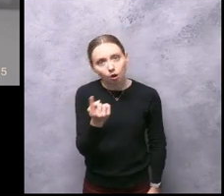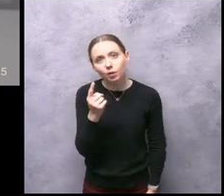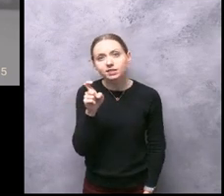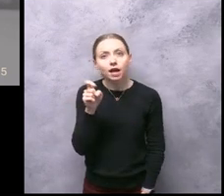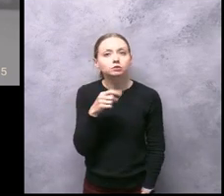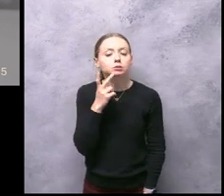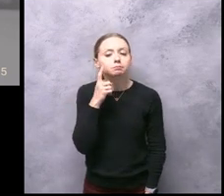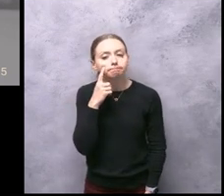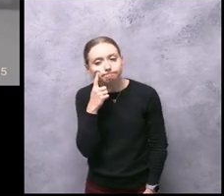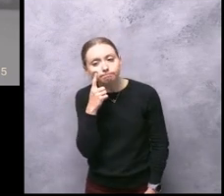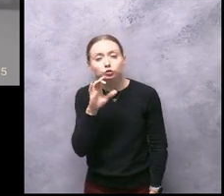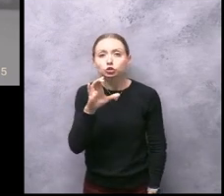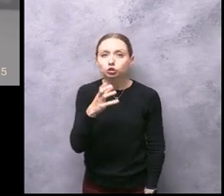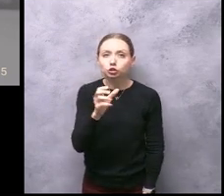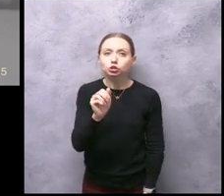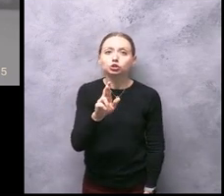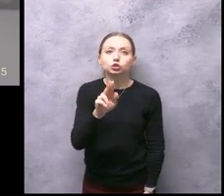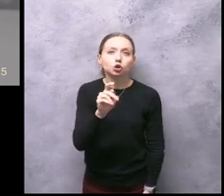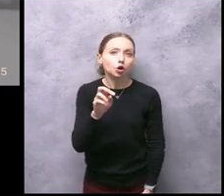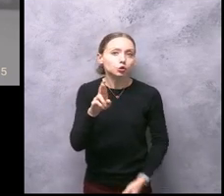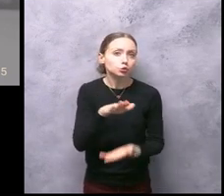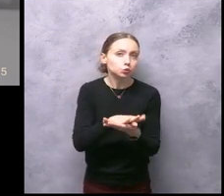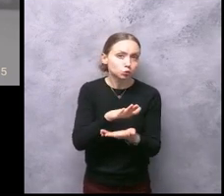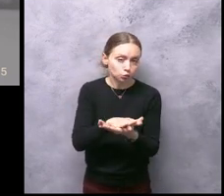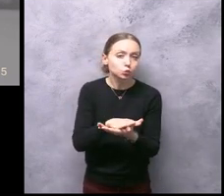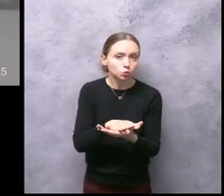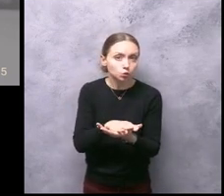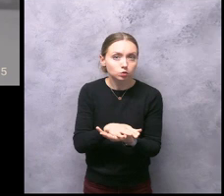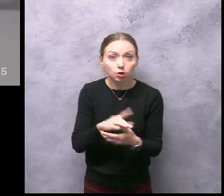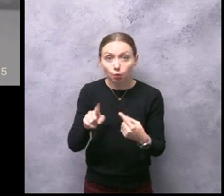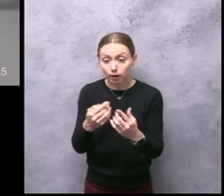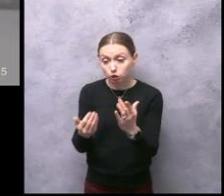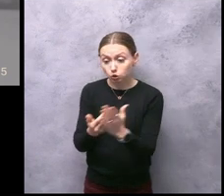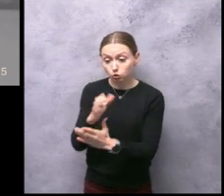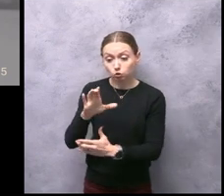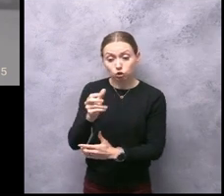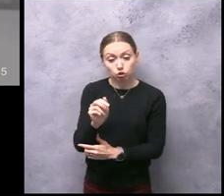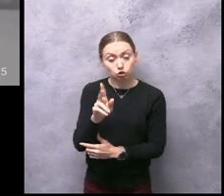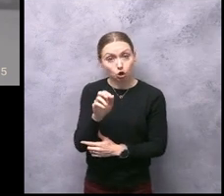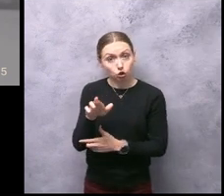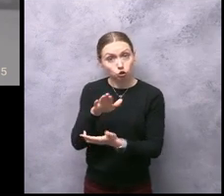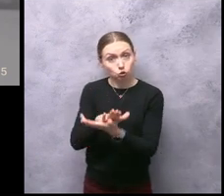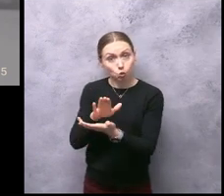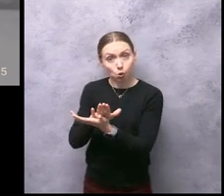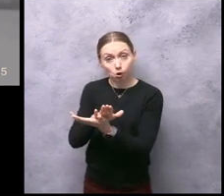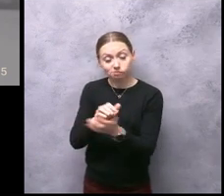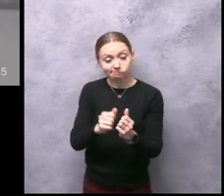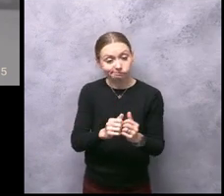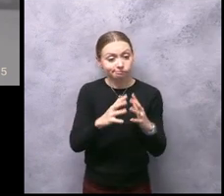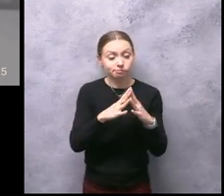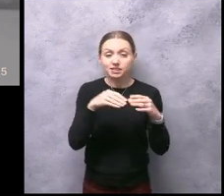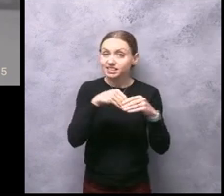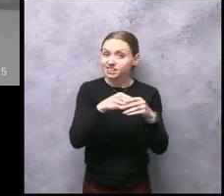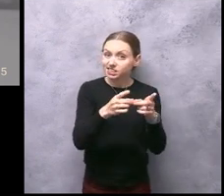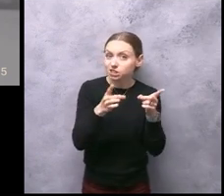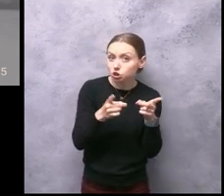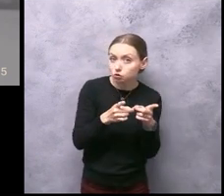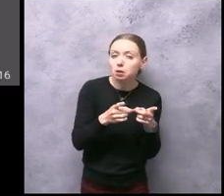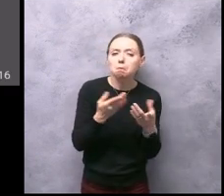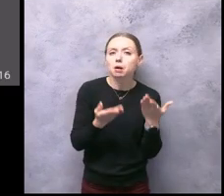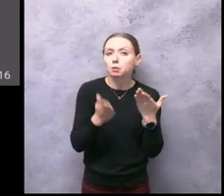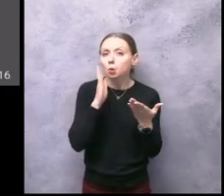an eye on charter schools as well as new charter schools move into a district and what impact that could have on future